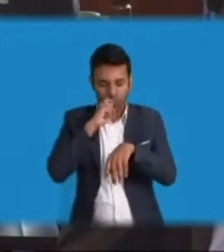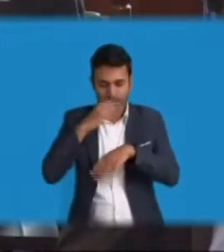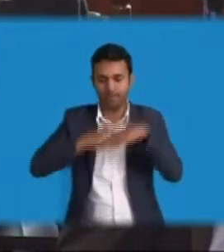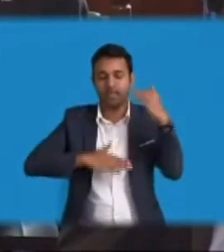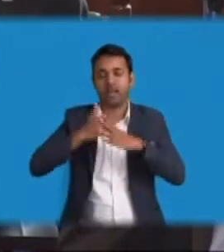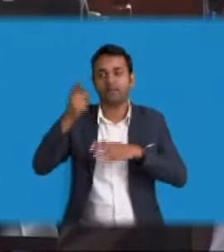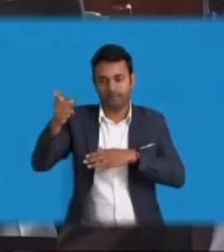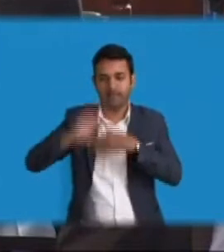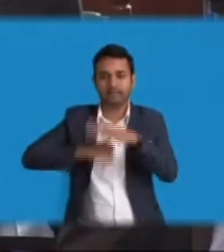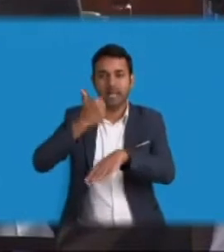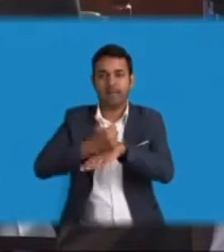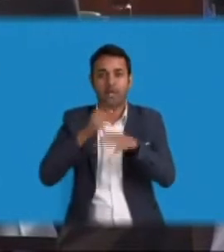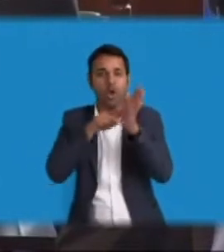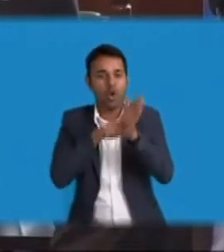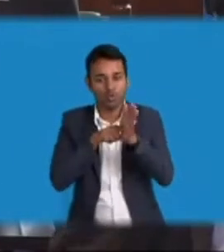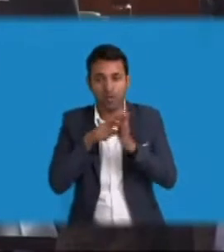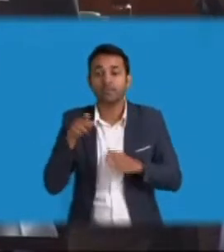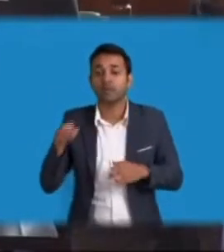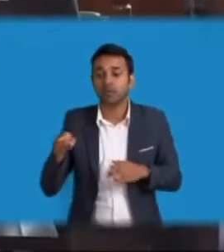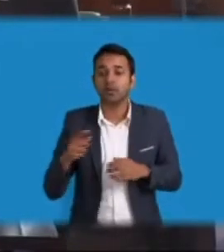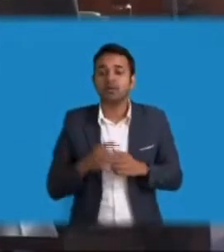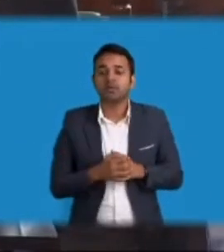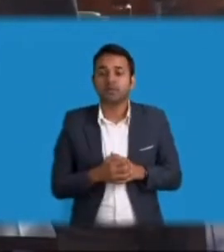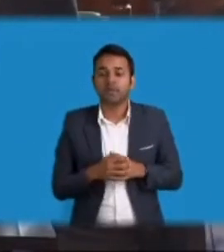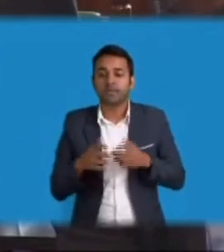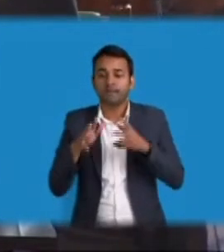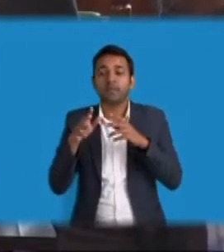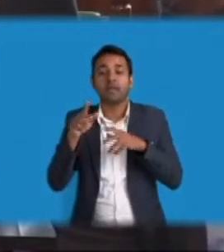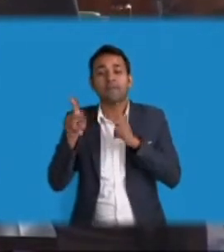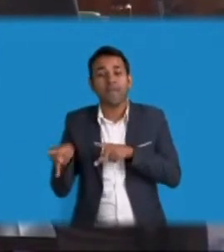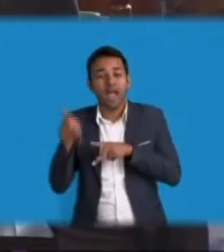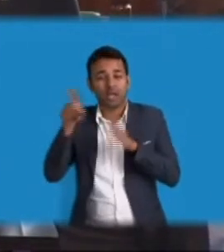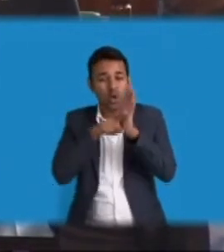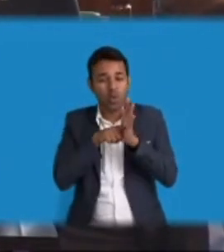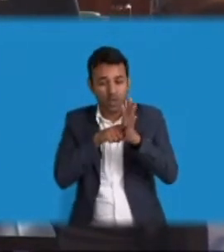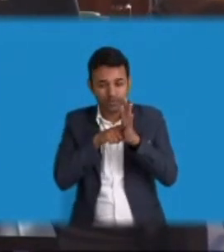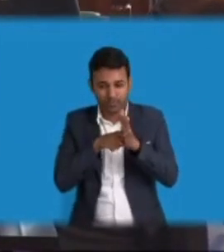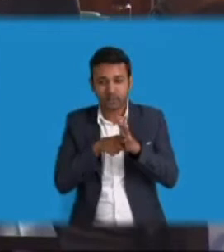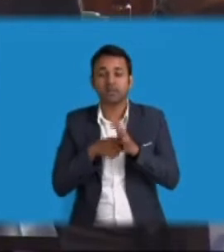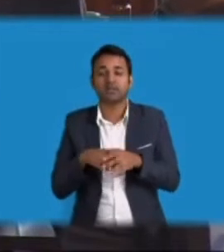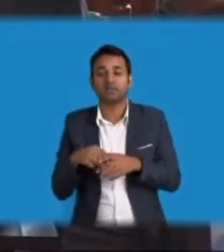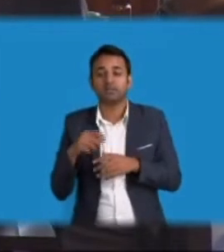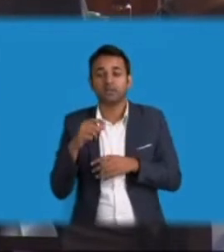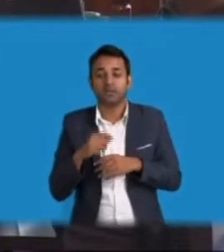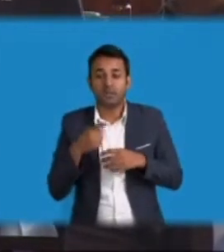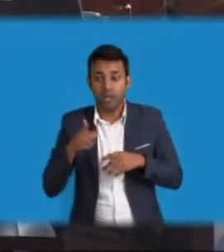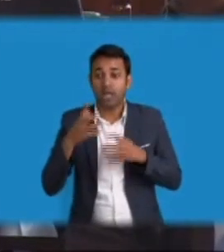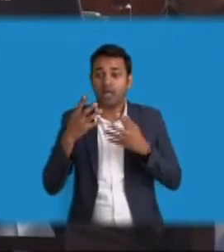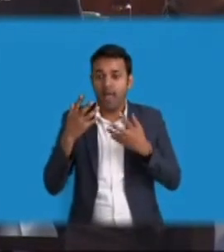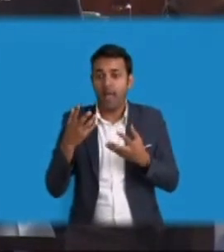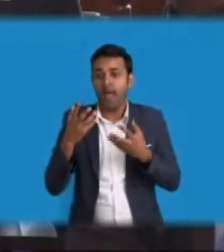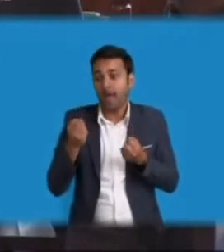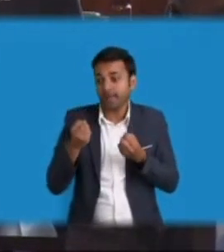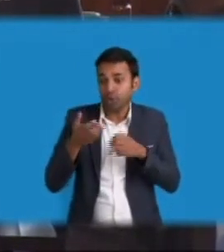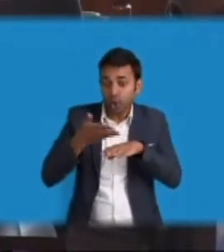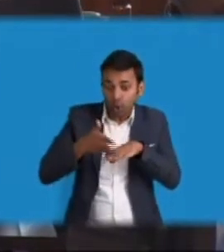Speaker, the upgraded Churchill Park, which was opened by Honourable Prime Minister, includes new synthetic tracks. This